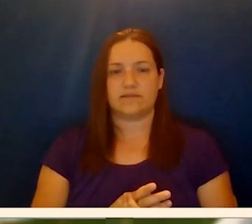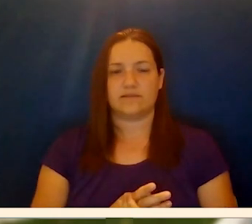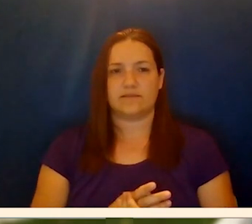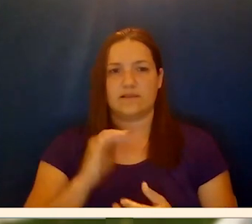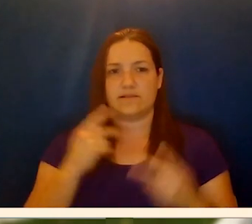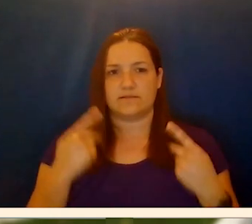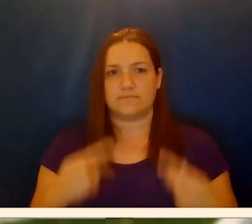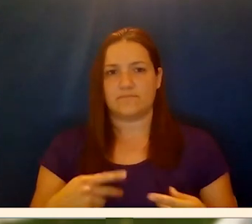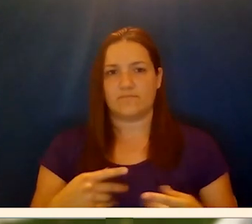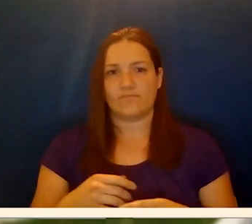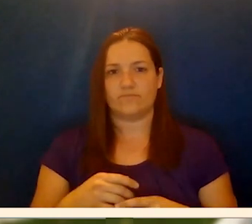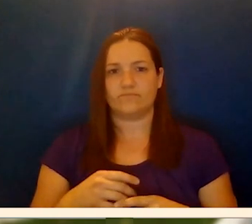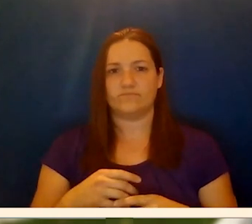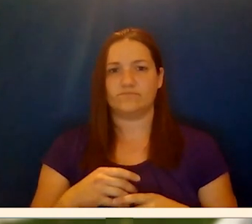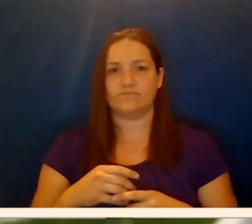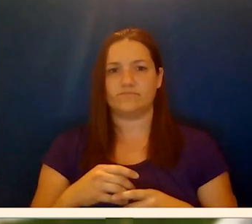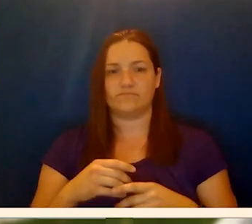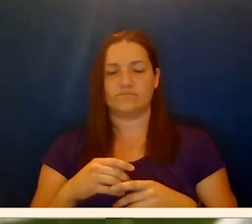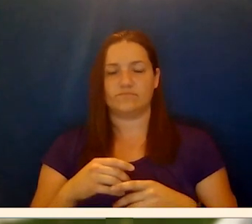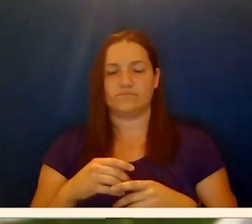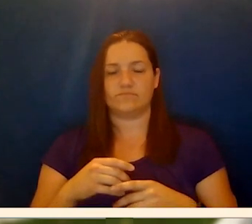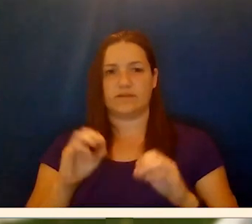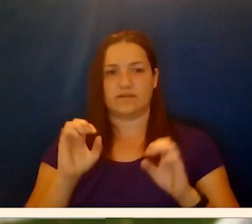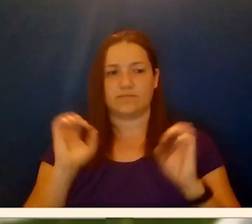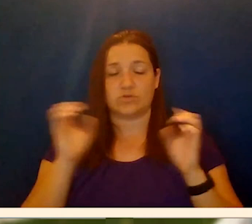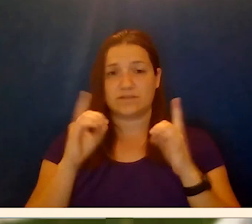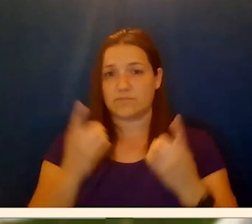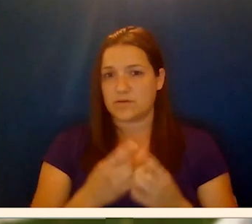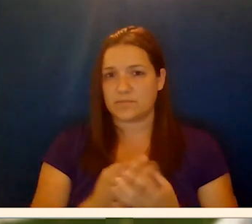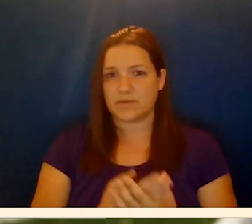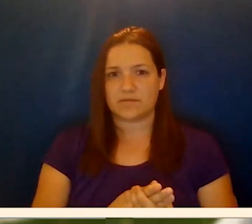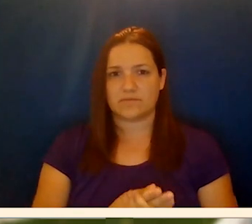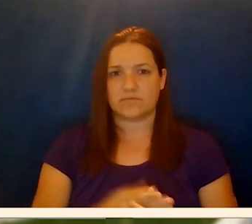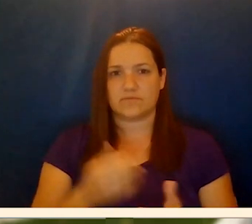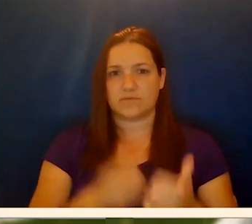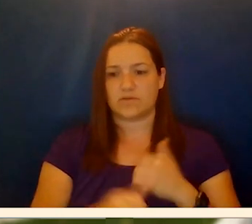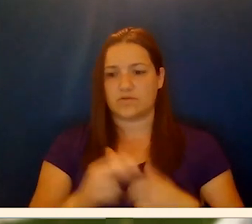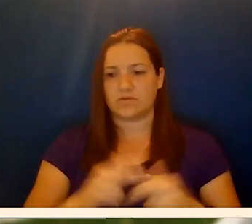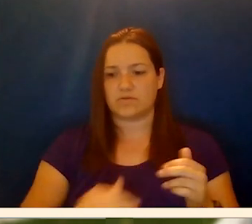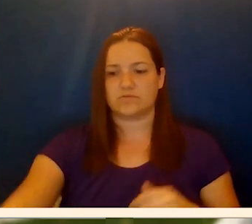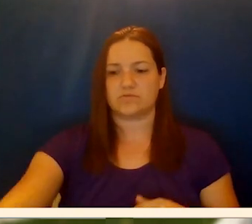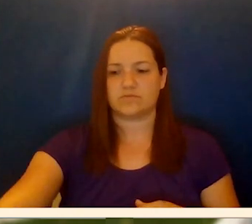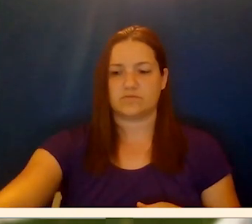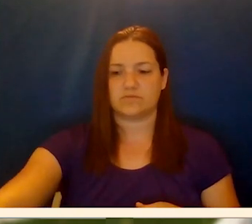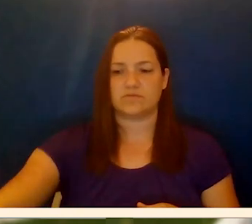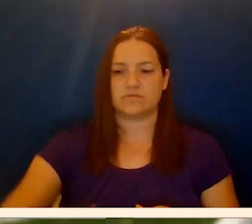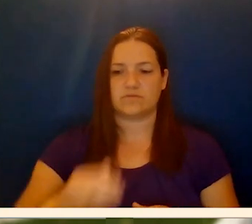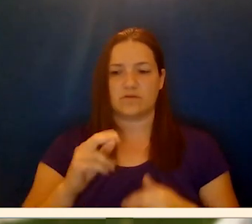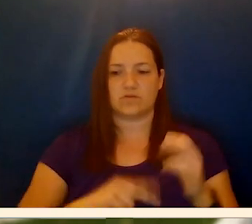physical, condition in the emergency department, where we've been under construction for the last couple of